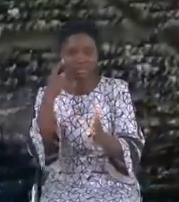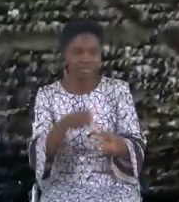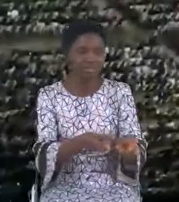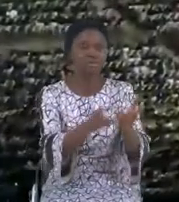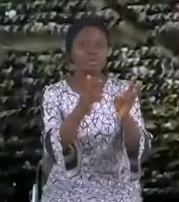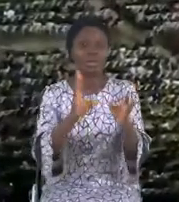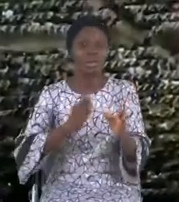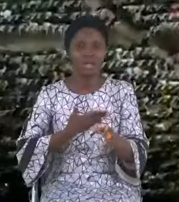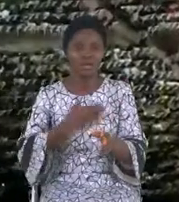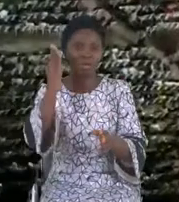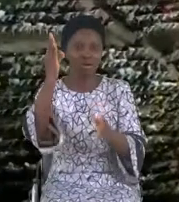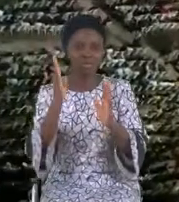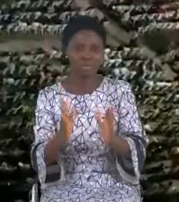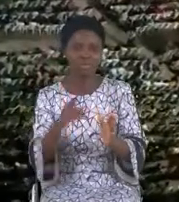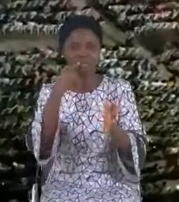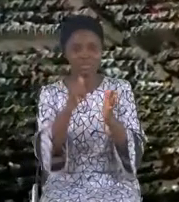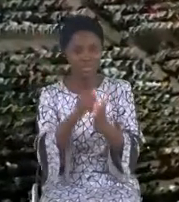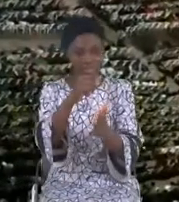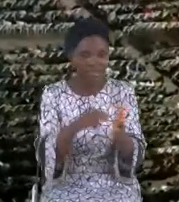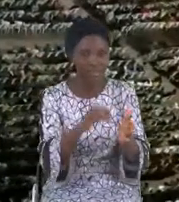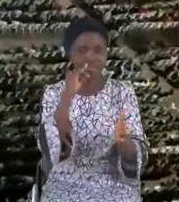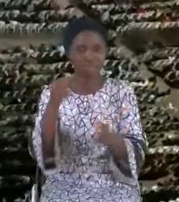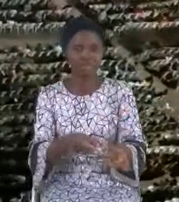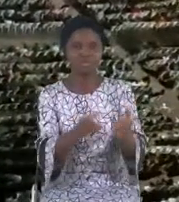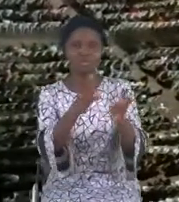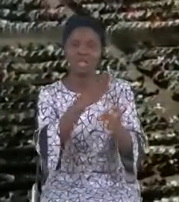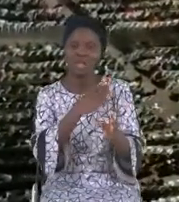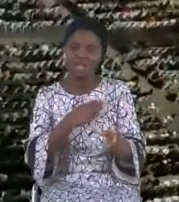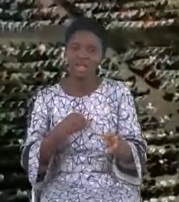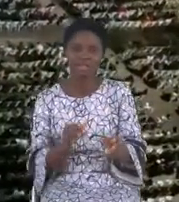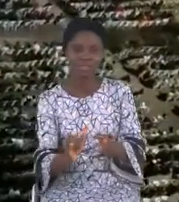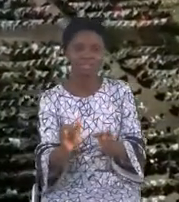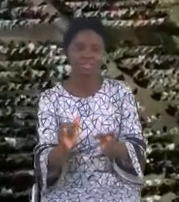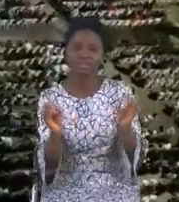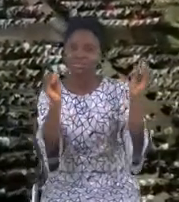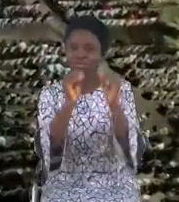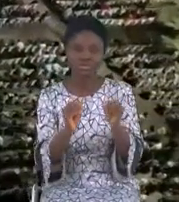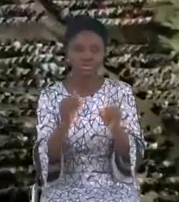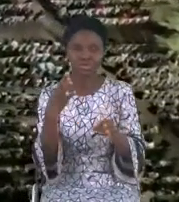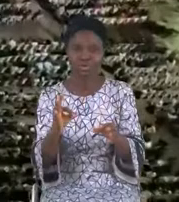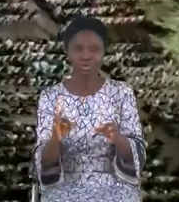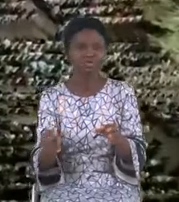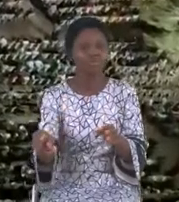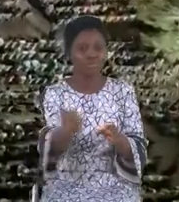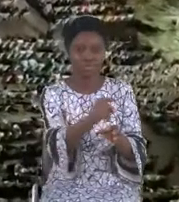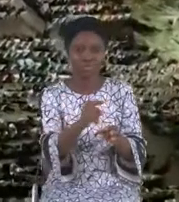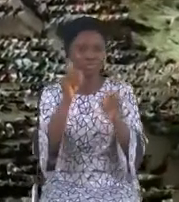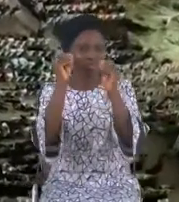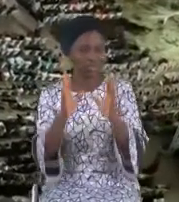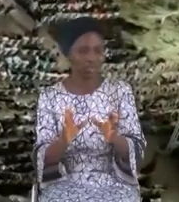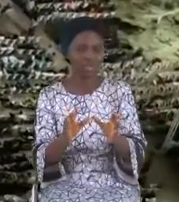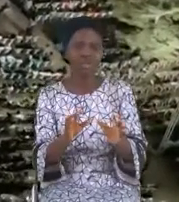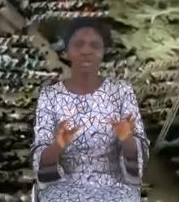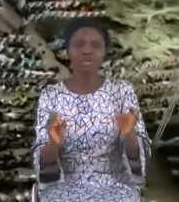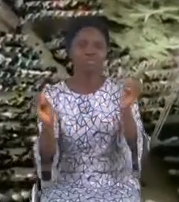way and yet none of those teachers none of those trainers none of those people that have